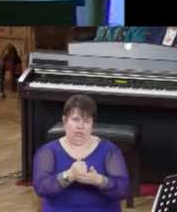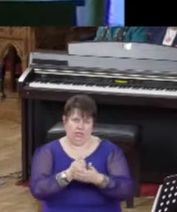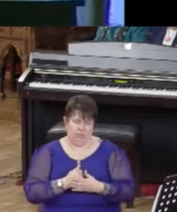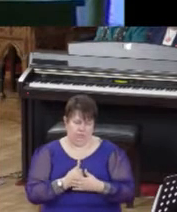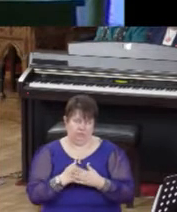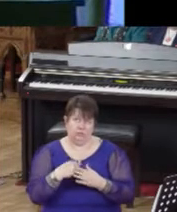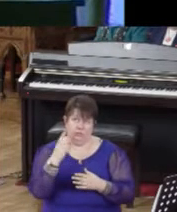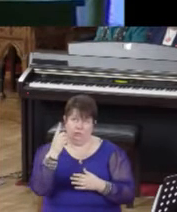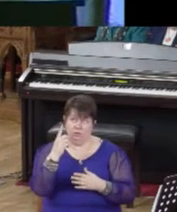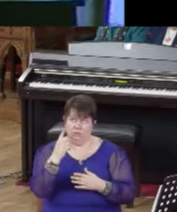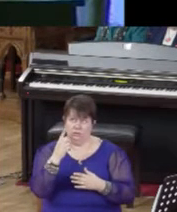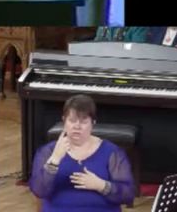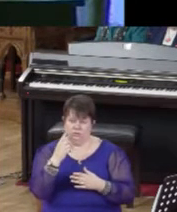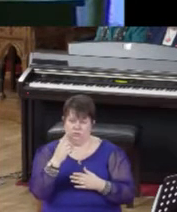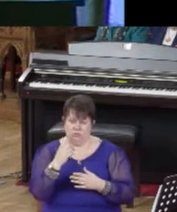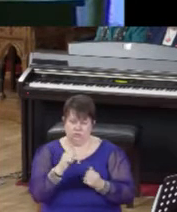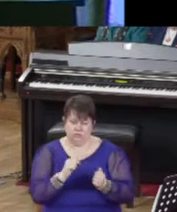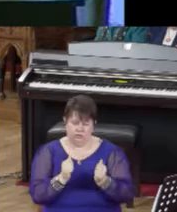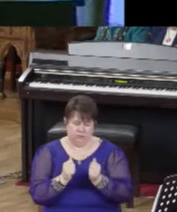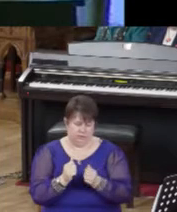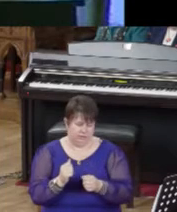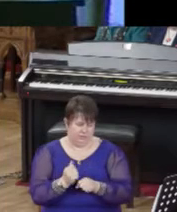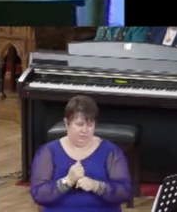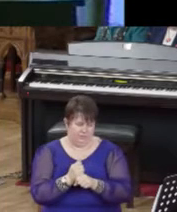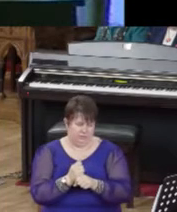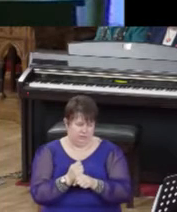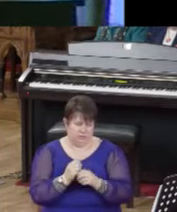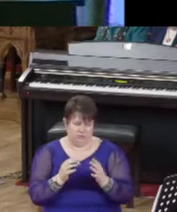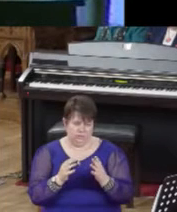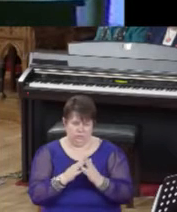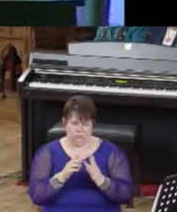Help us, Lord, to heal the wounds we have caused